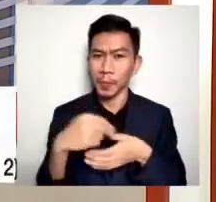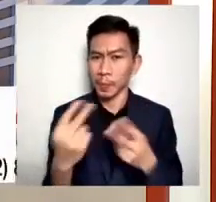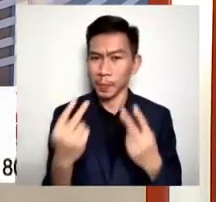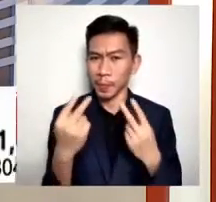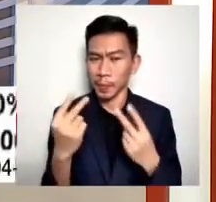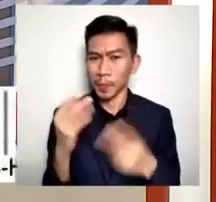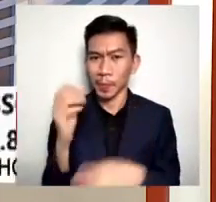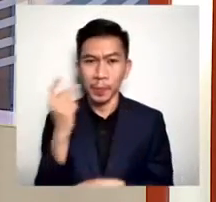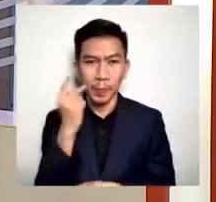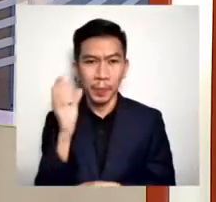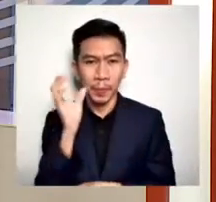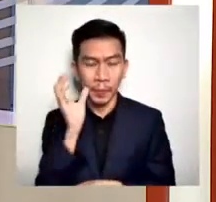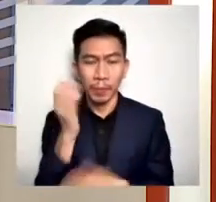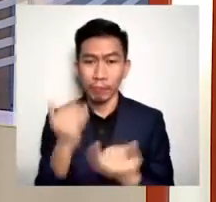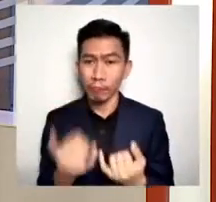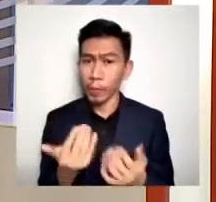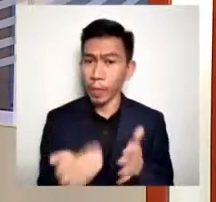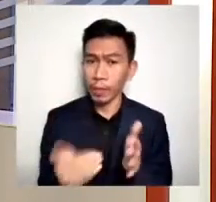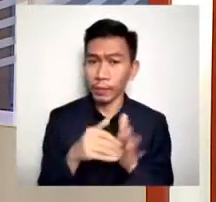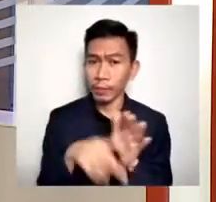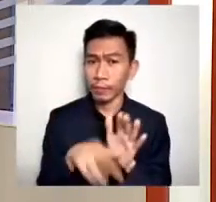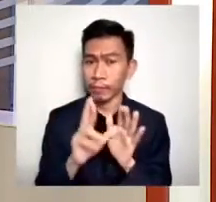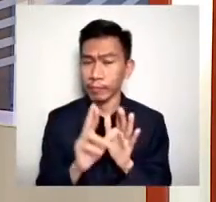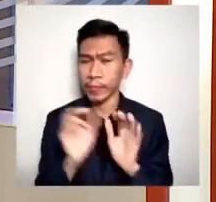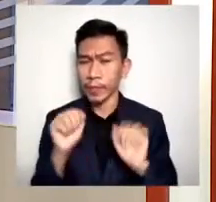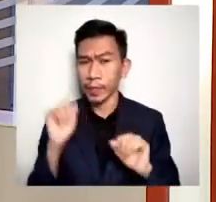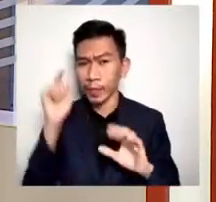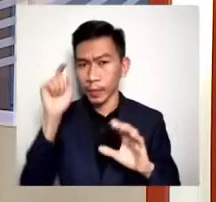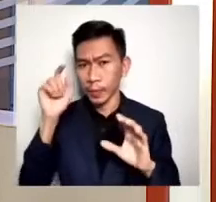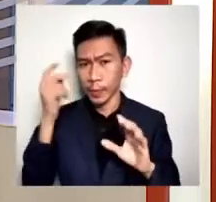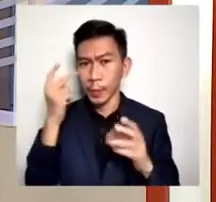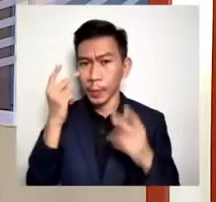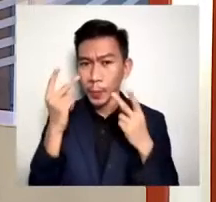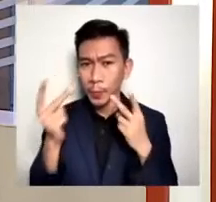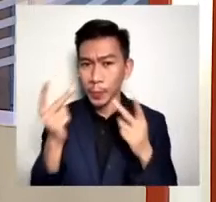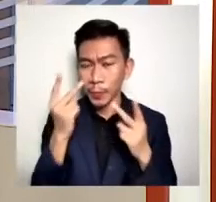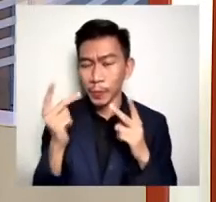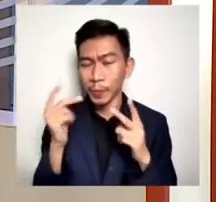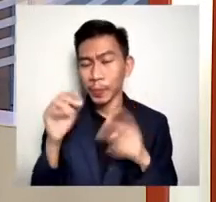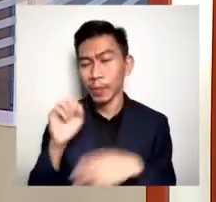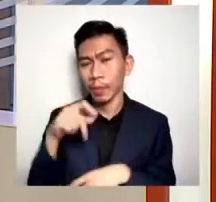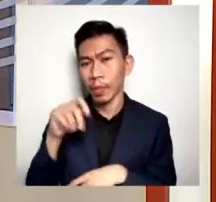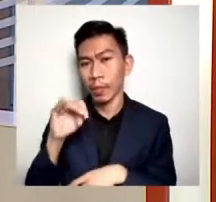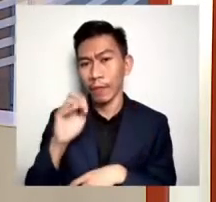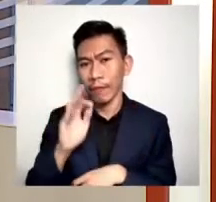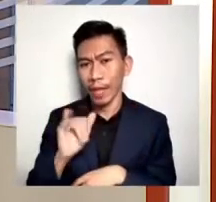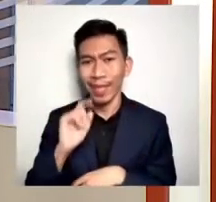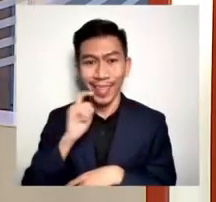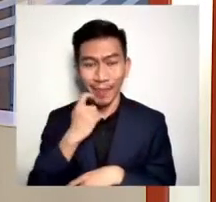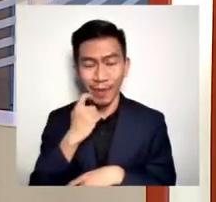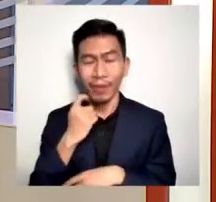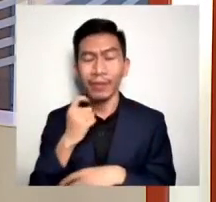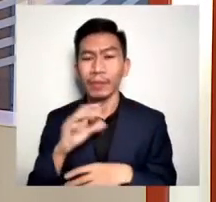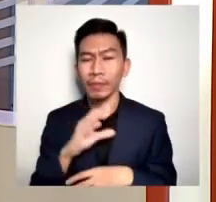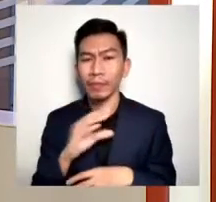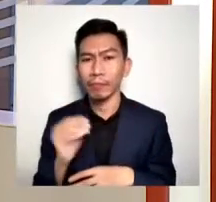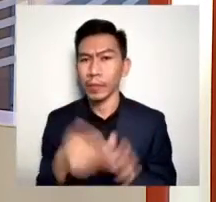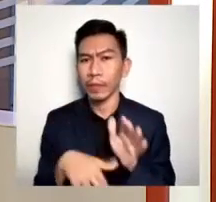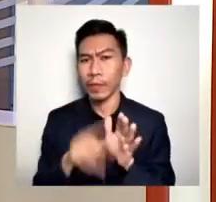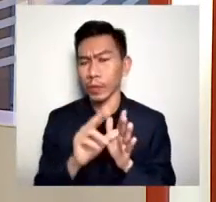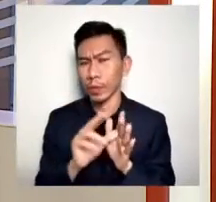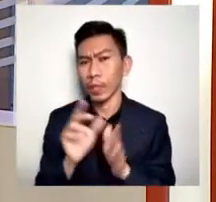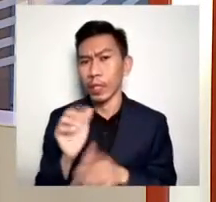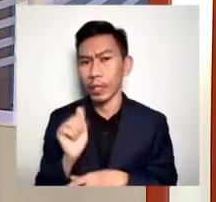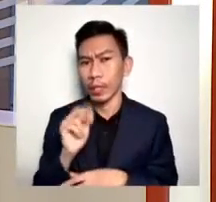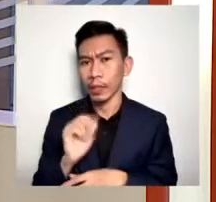want to revisit today's episode, Dateline Philippines podcast is on Spotify and Apple Podcast. Playback this newscast too on ANC's